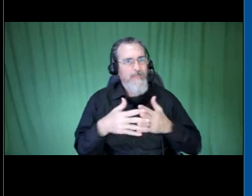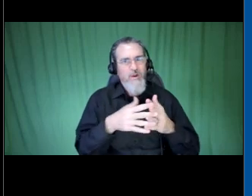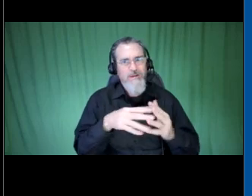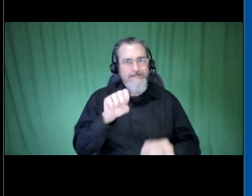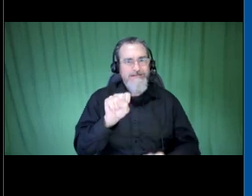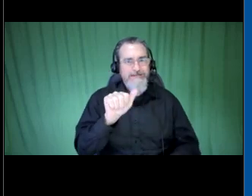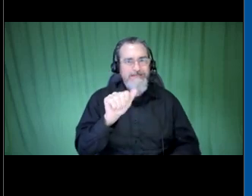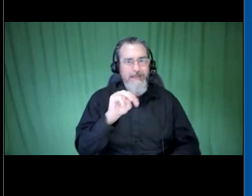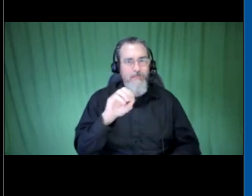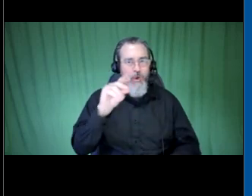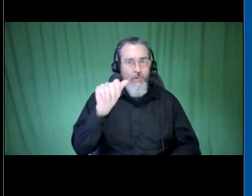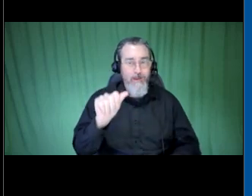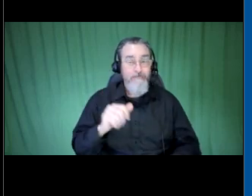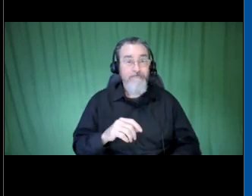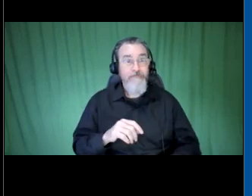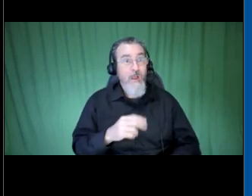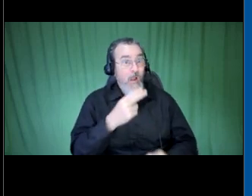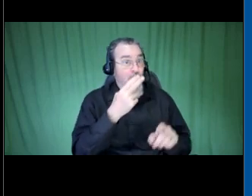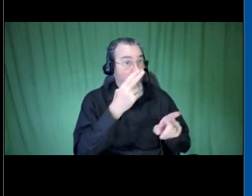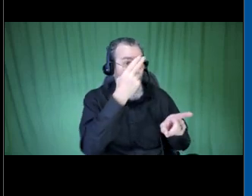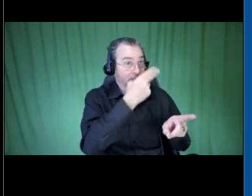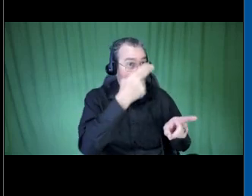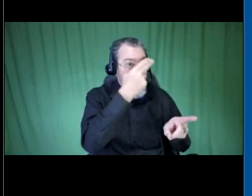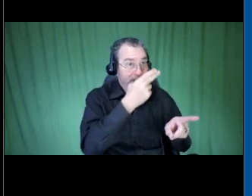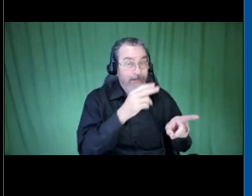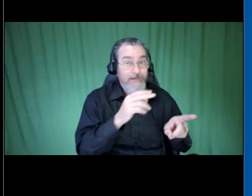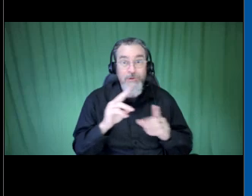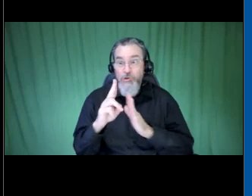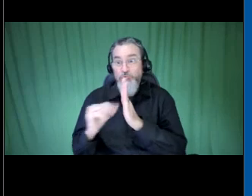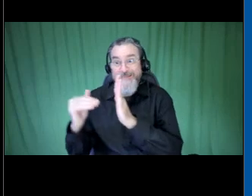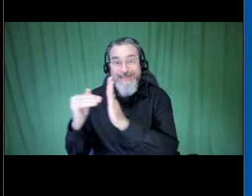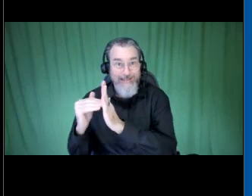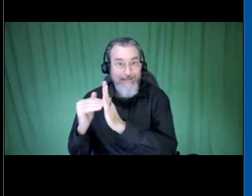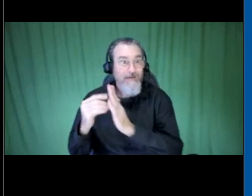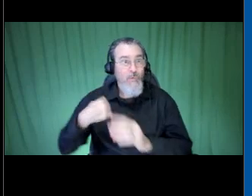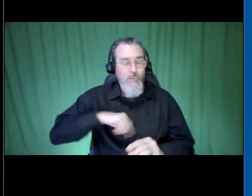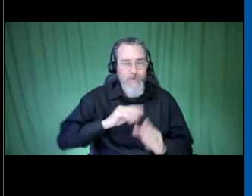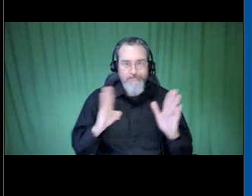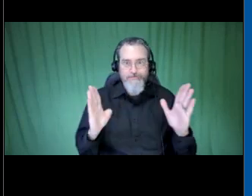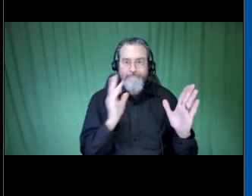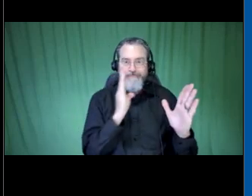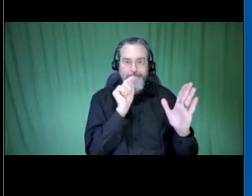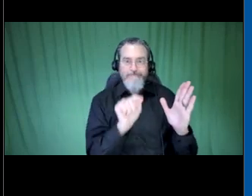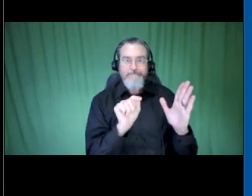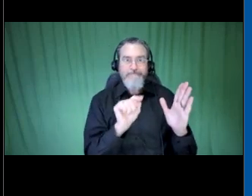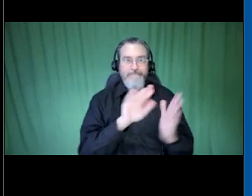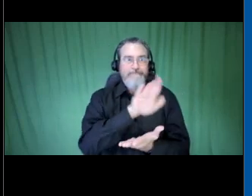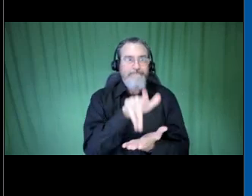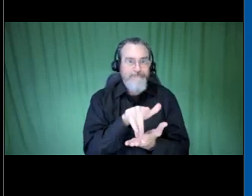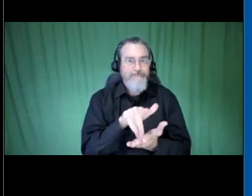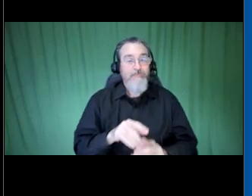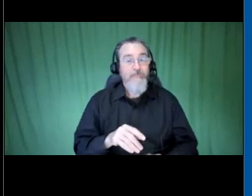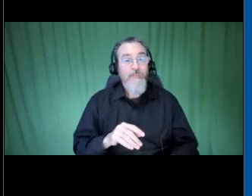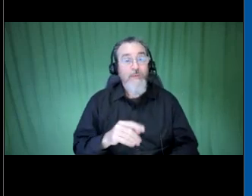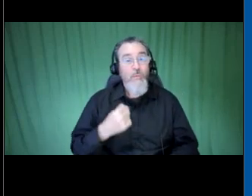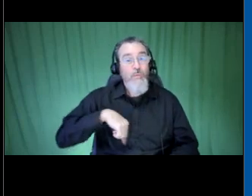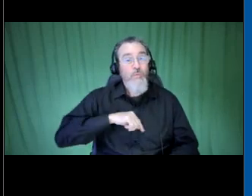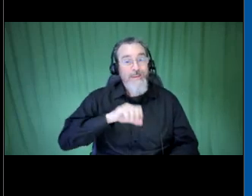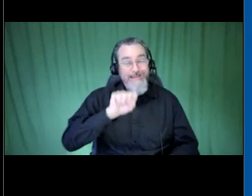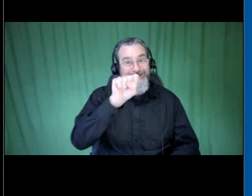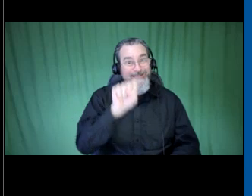about halfway between Hawaii and New Zealand. We are the only US territory south of the equator. We are the only